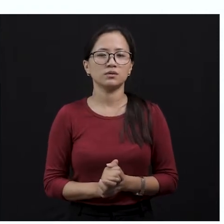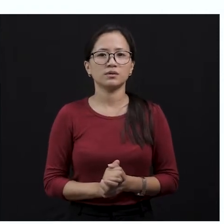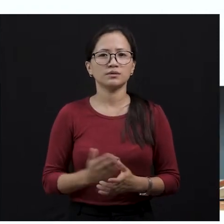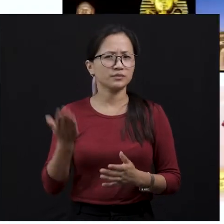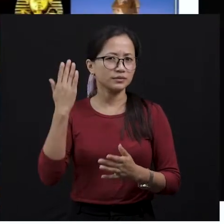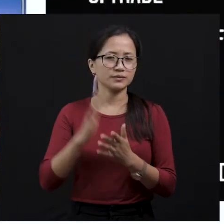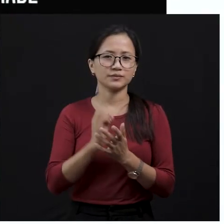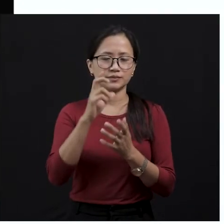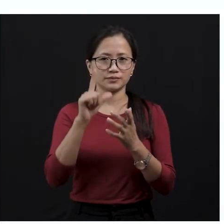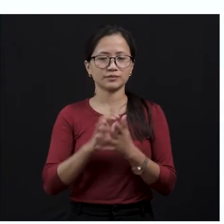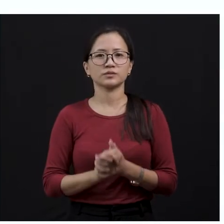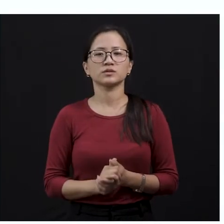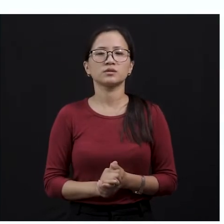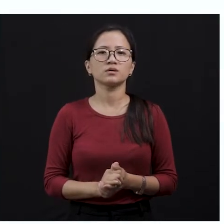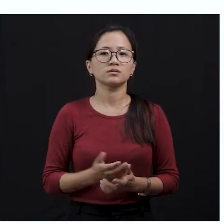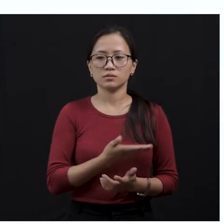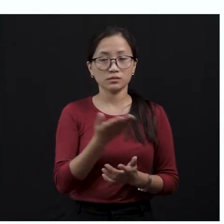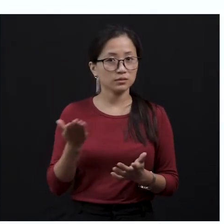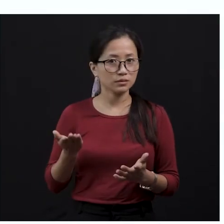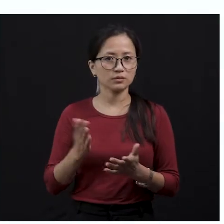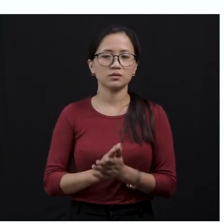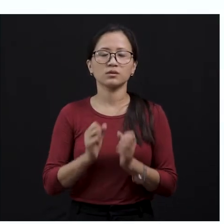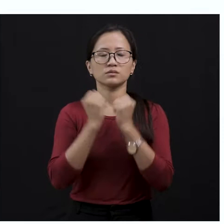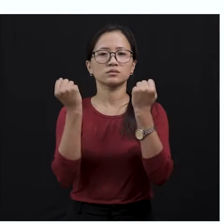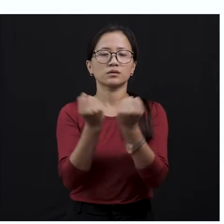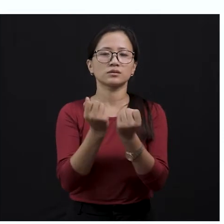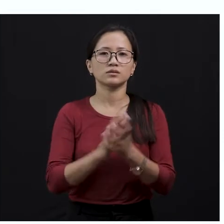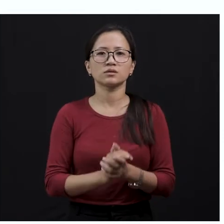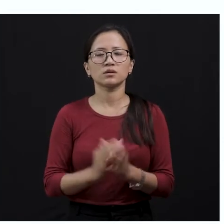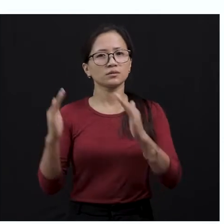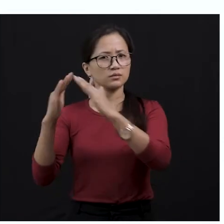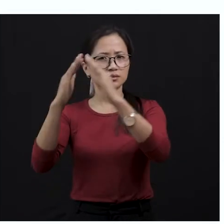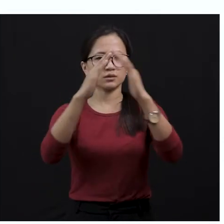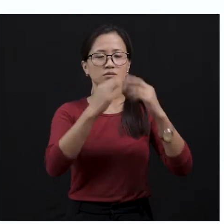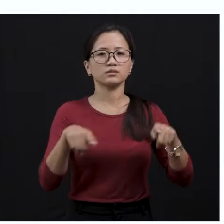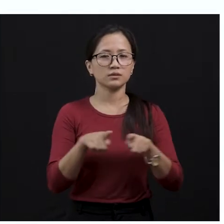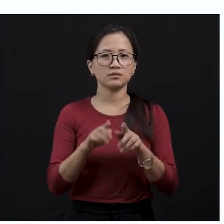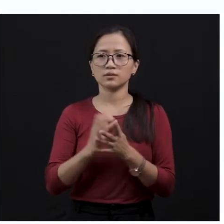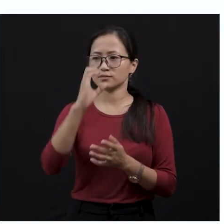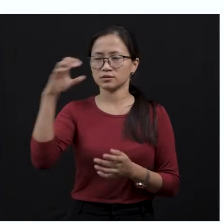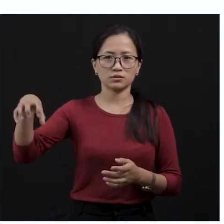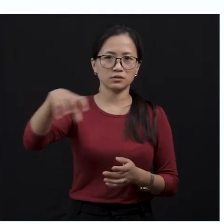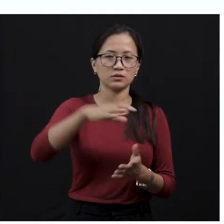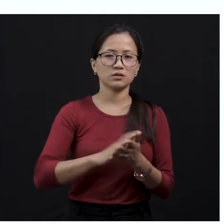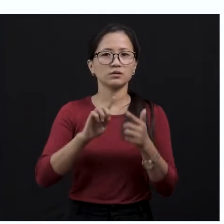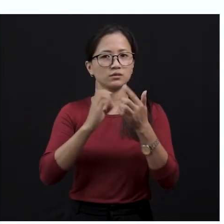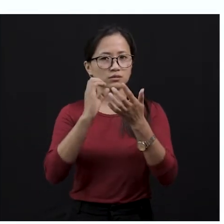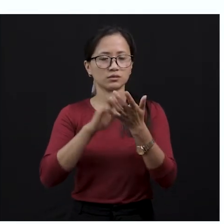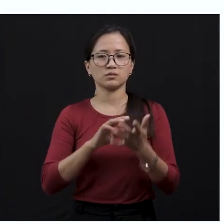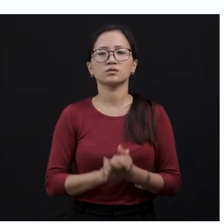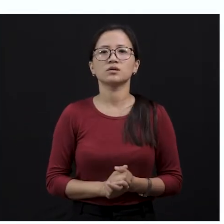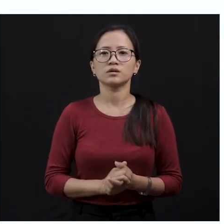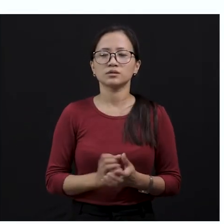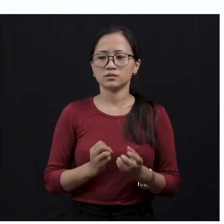a civilization, there were society, towns and cities, economy,